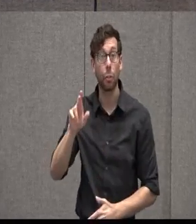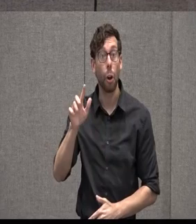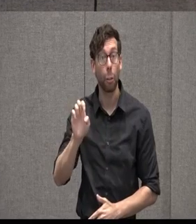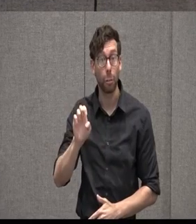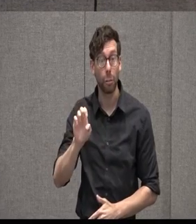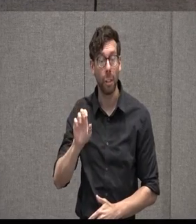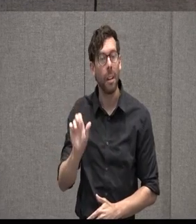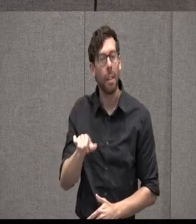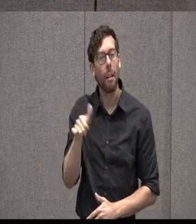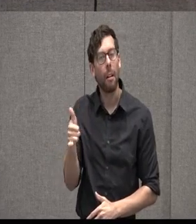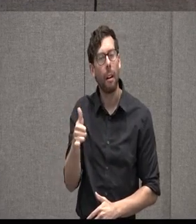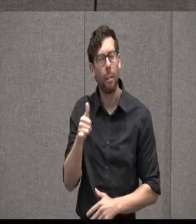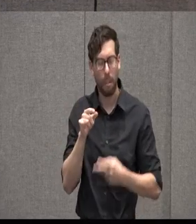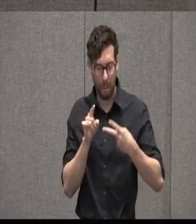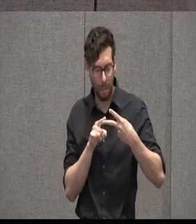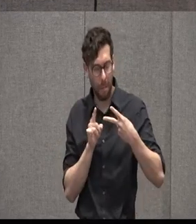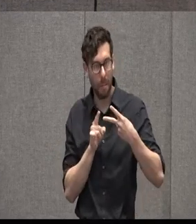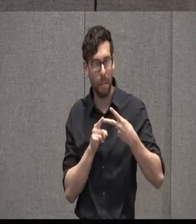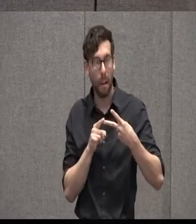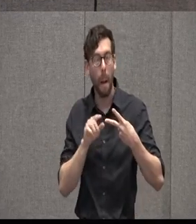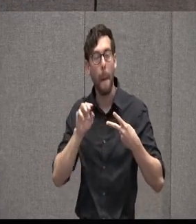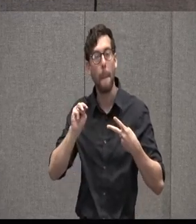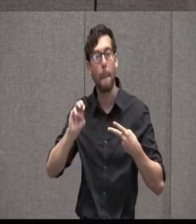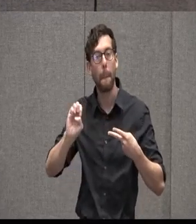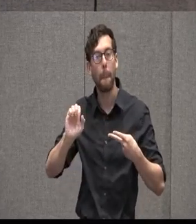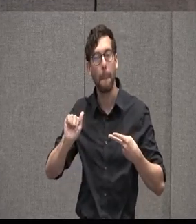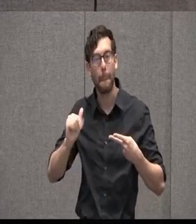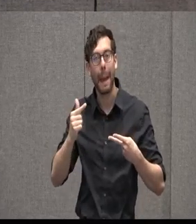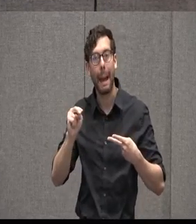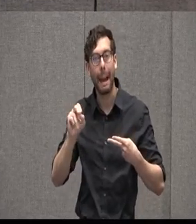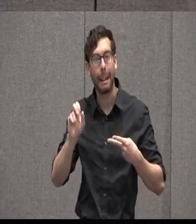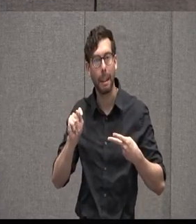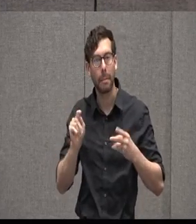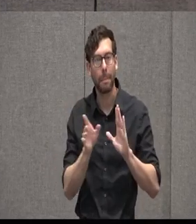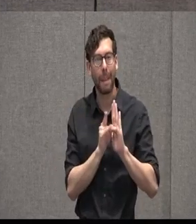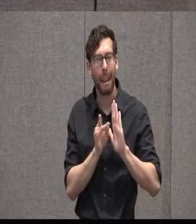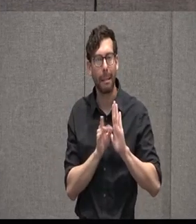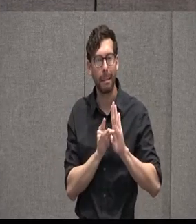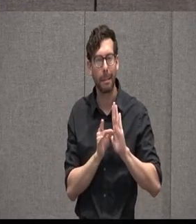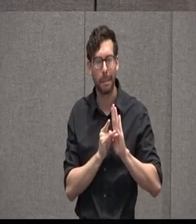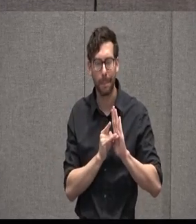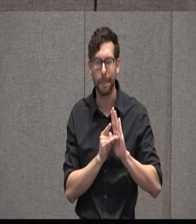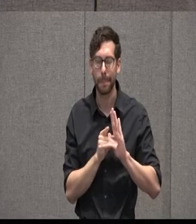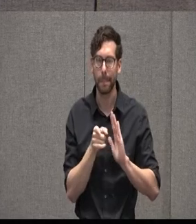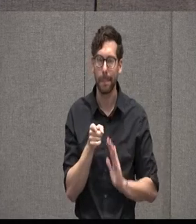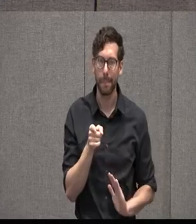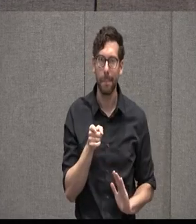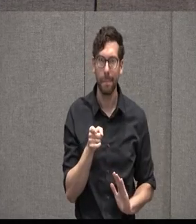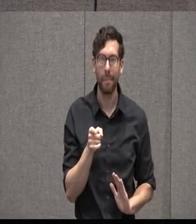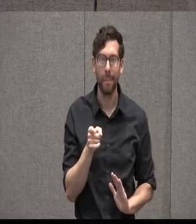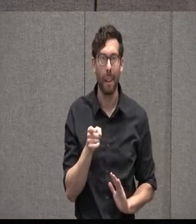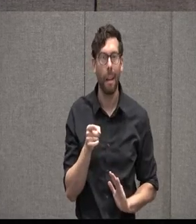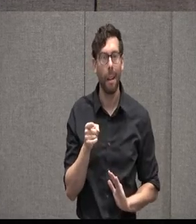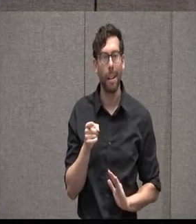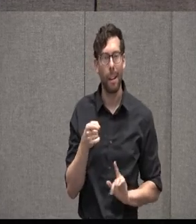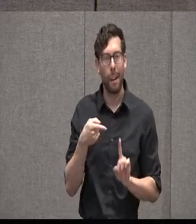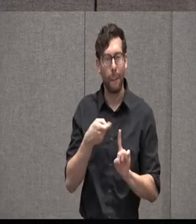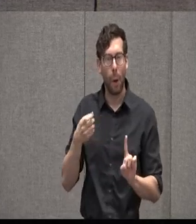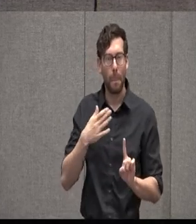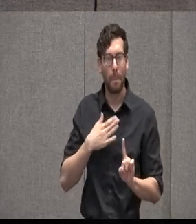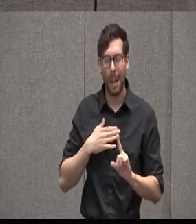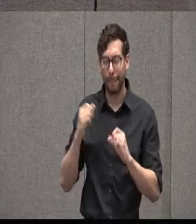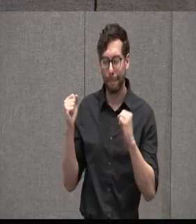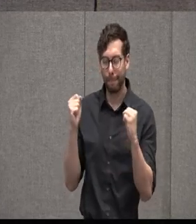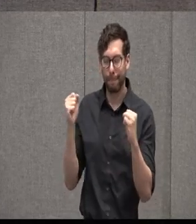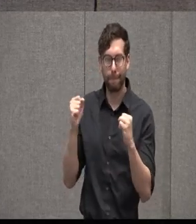So let's look at some magnets here. These are magnets that I had on my refrigerator, and I have quite a